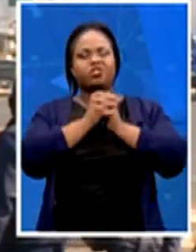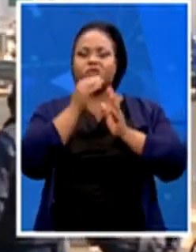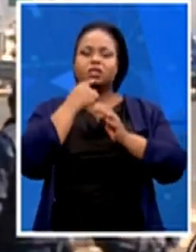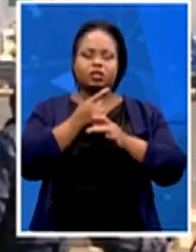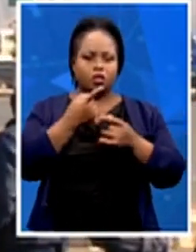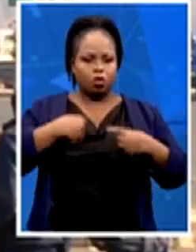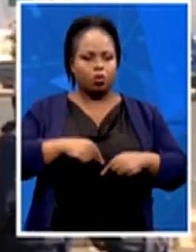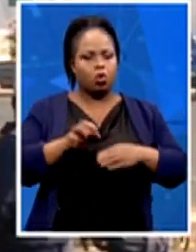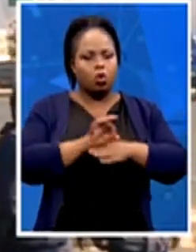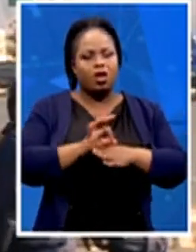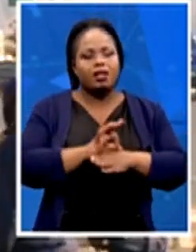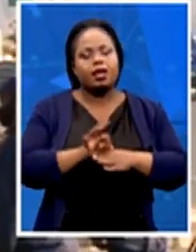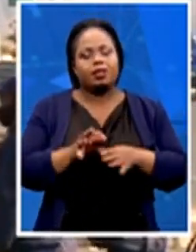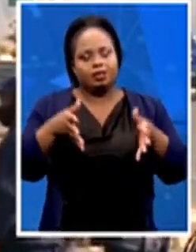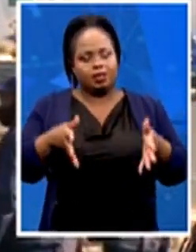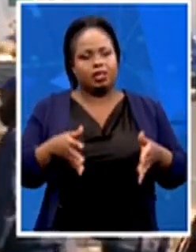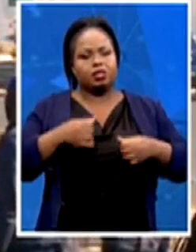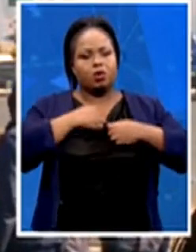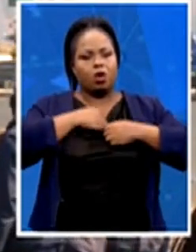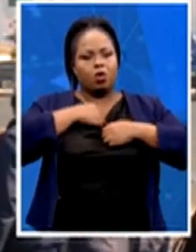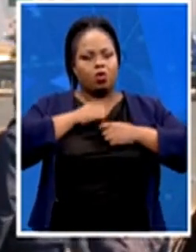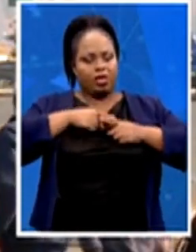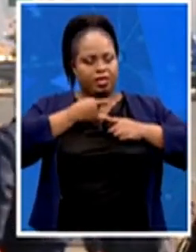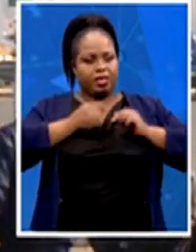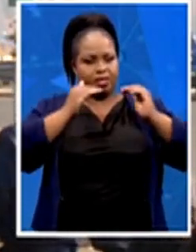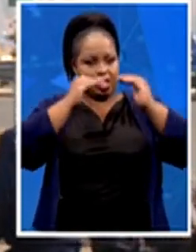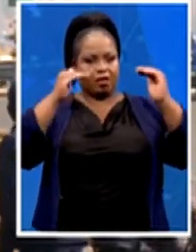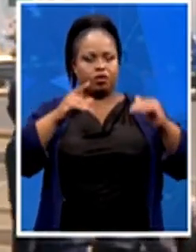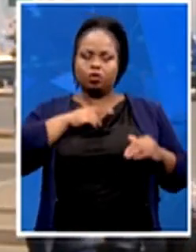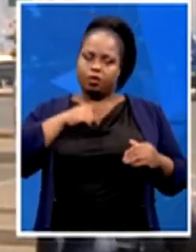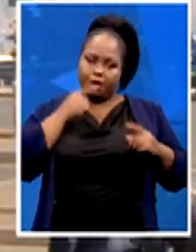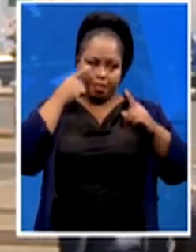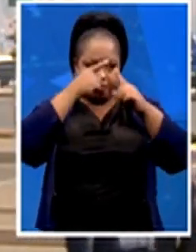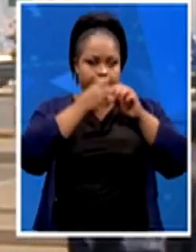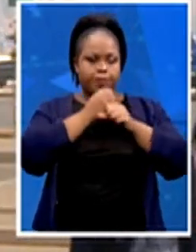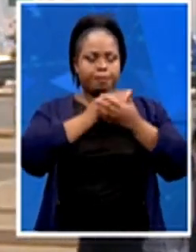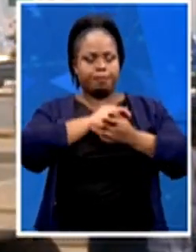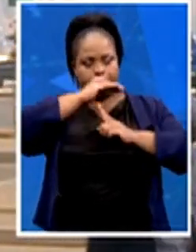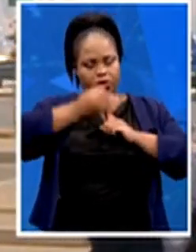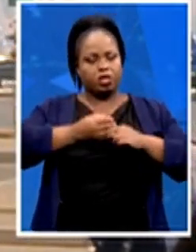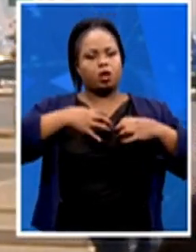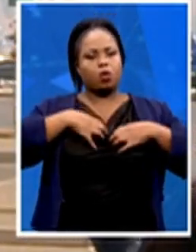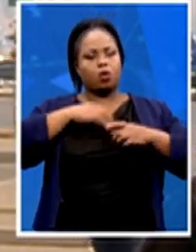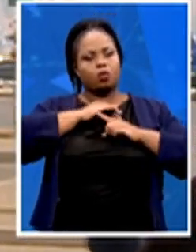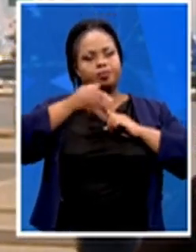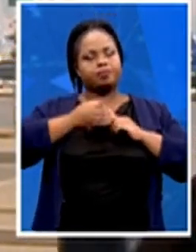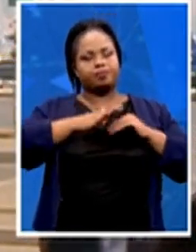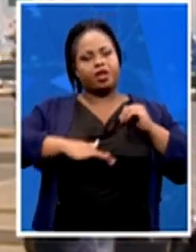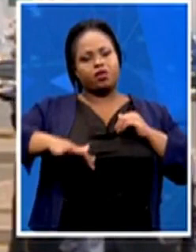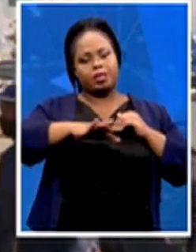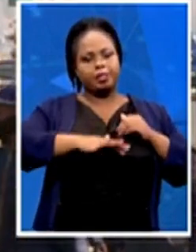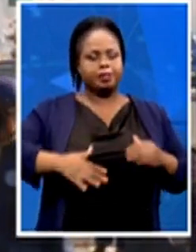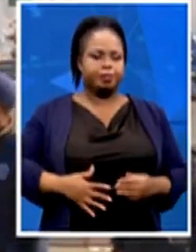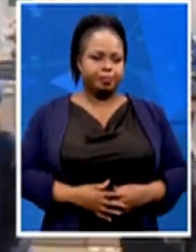extension levels so that we make sure that we protect our infrastructure. our infrastructure. And I see there